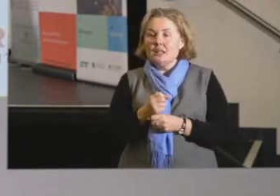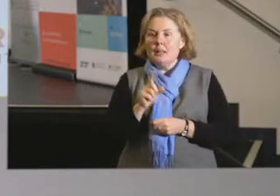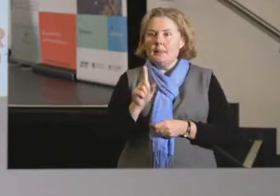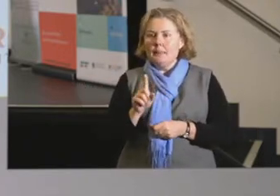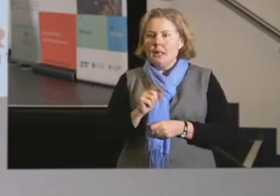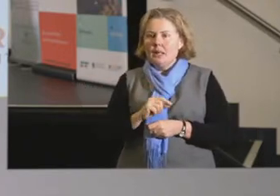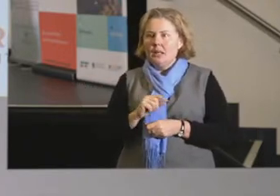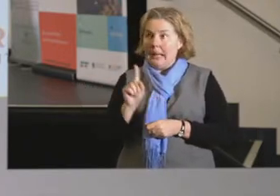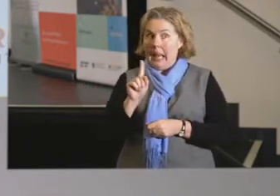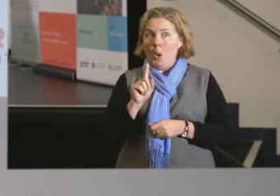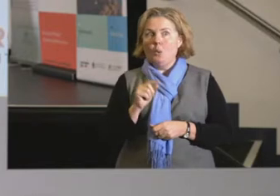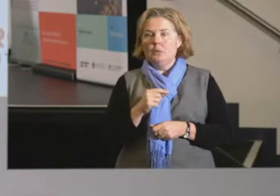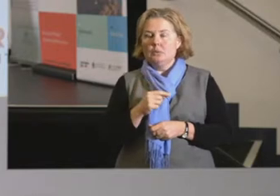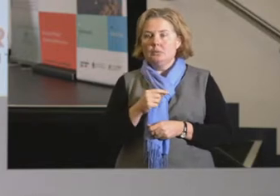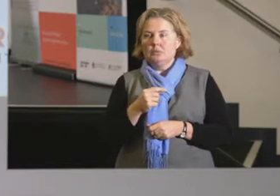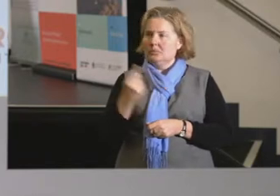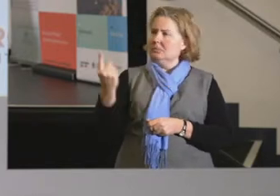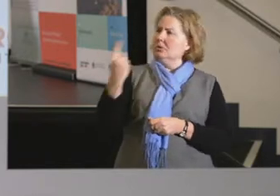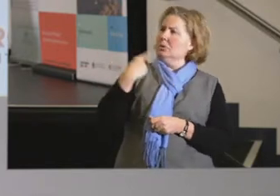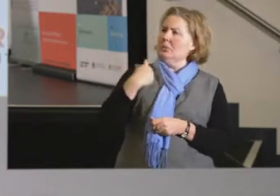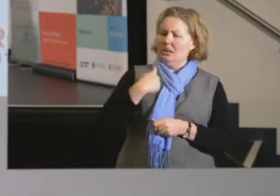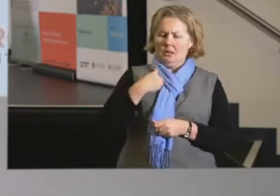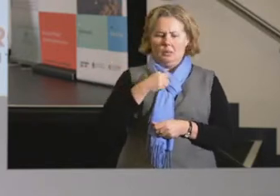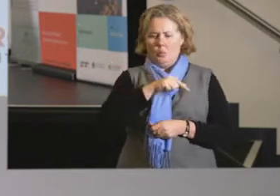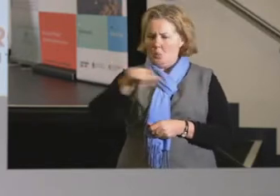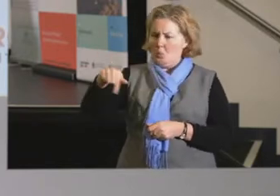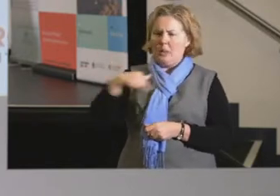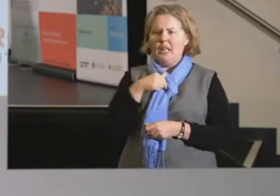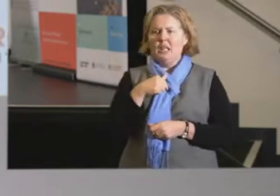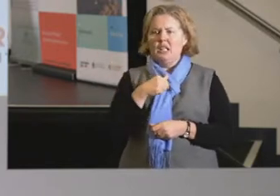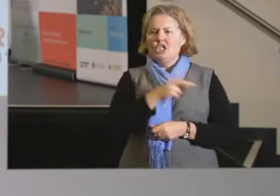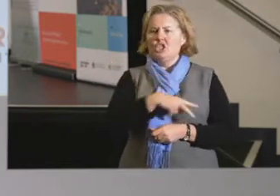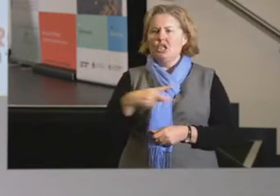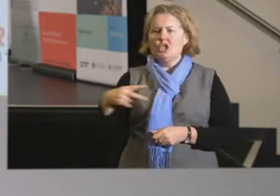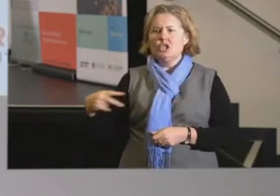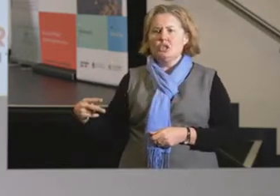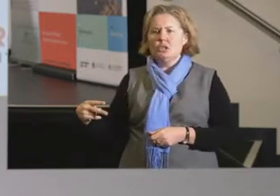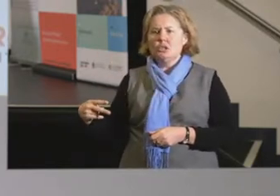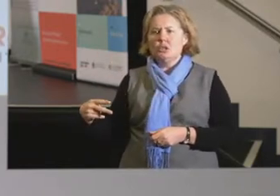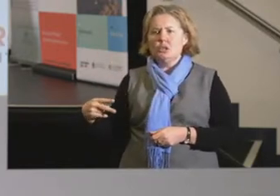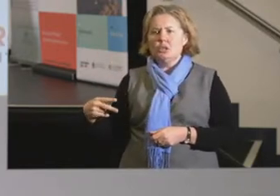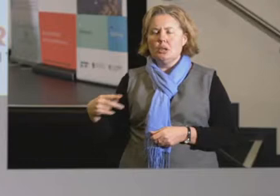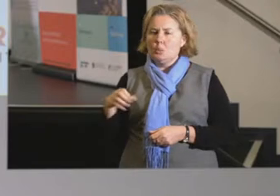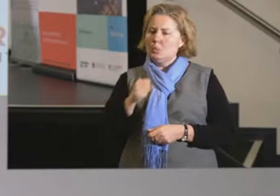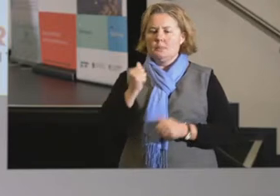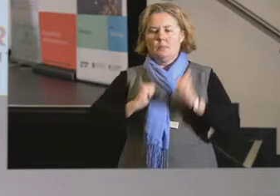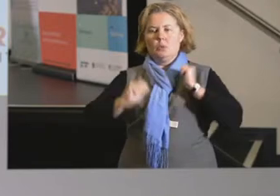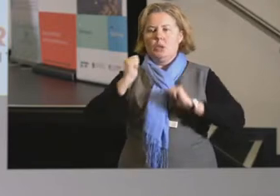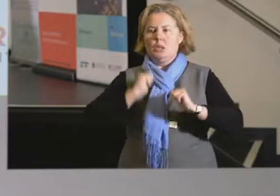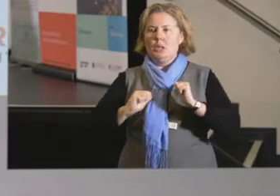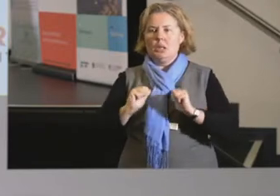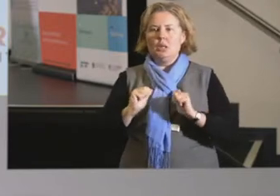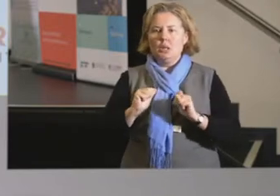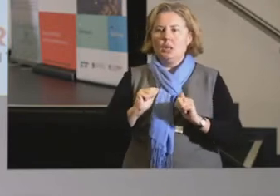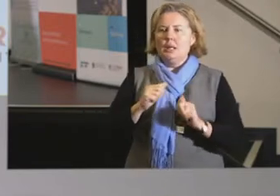nation and that we should take pride in being a Hindu nation. And I